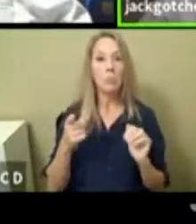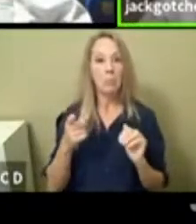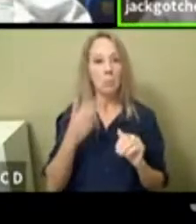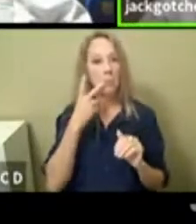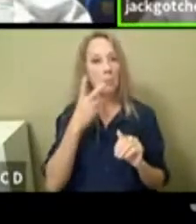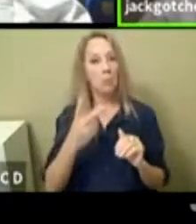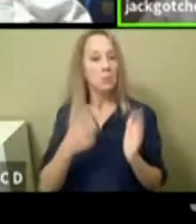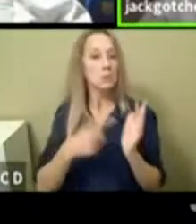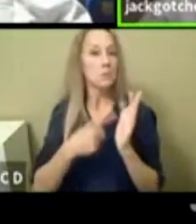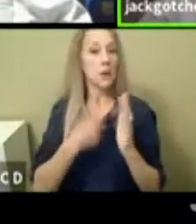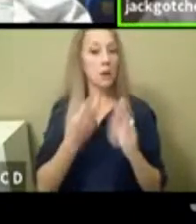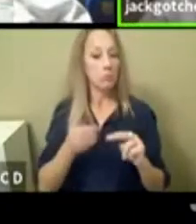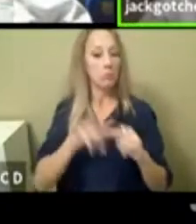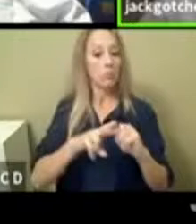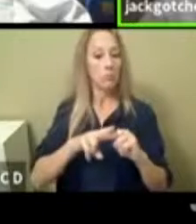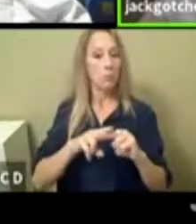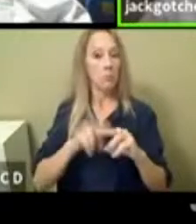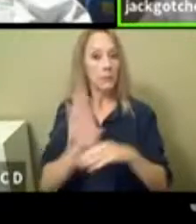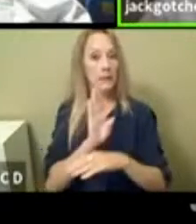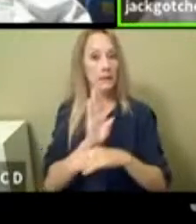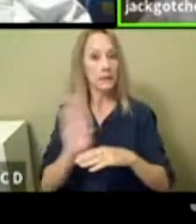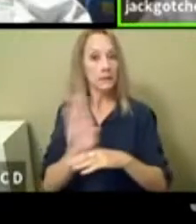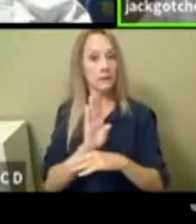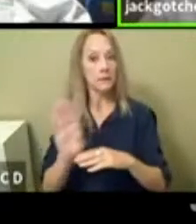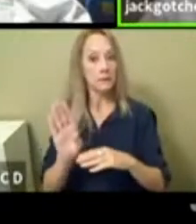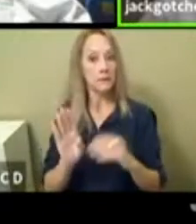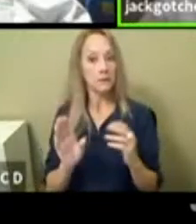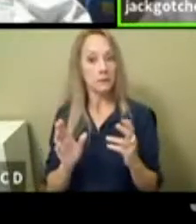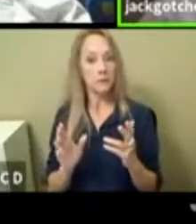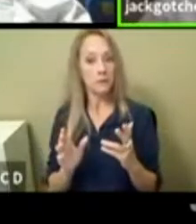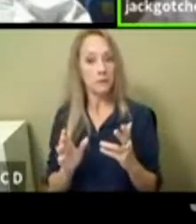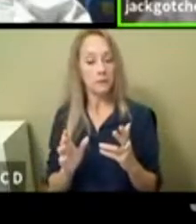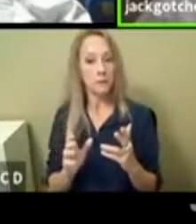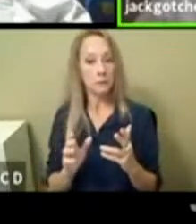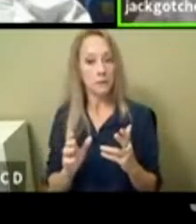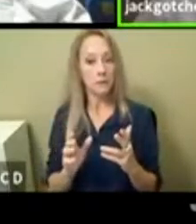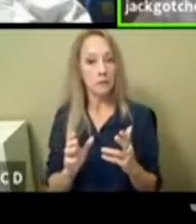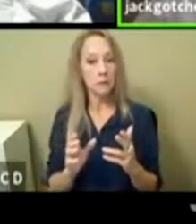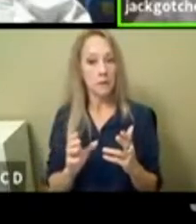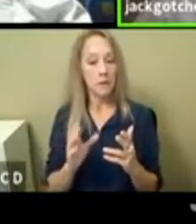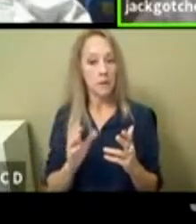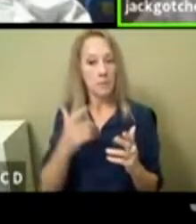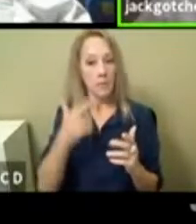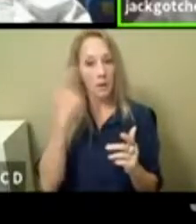business from people that are just completely outside of the system out of fear.